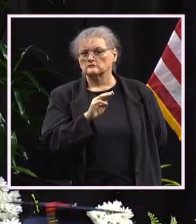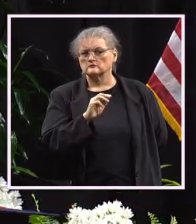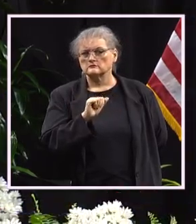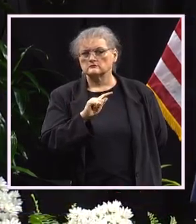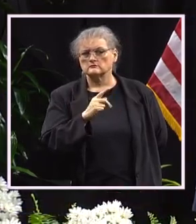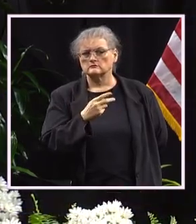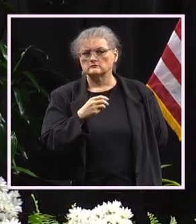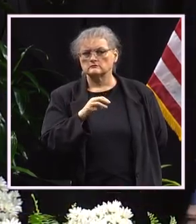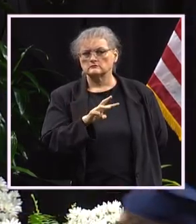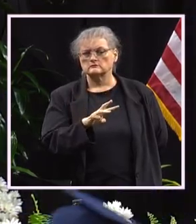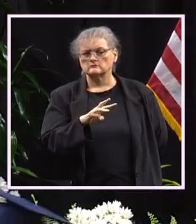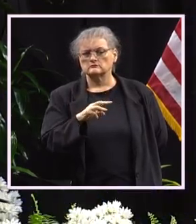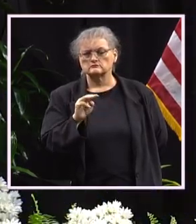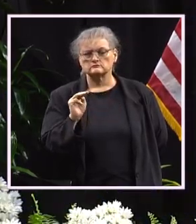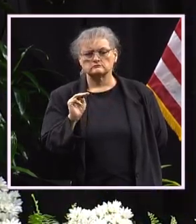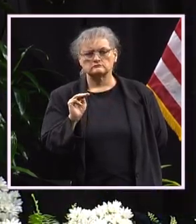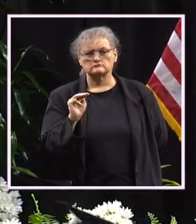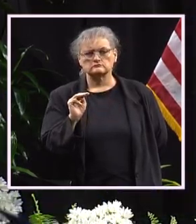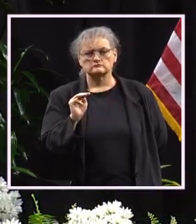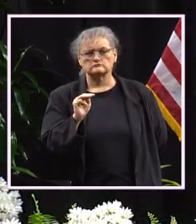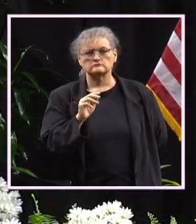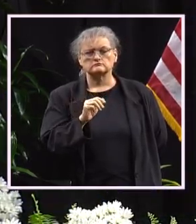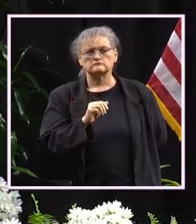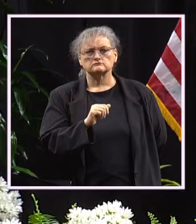Matthew Dylan Mowbray, Magna Cum Laude,